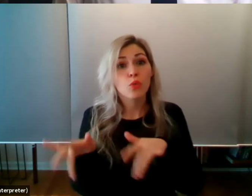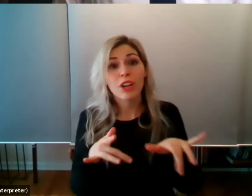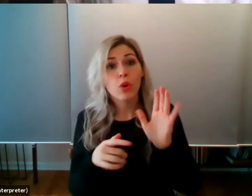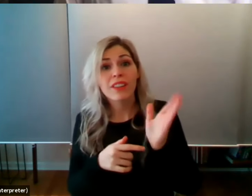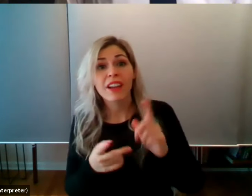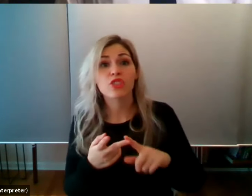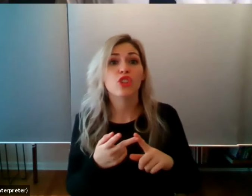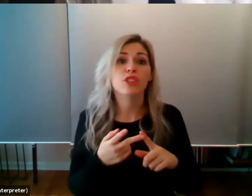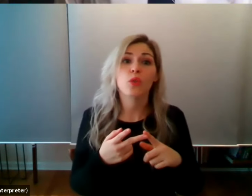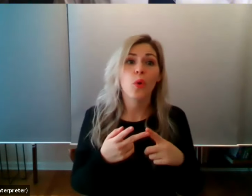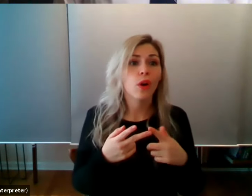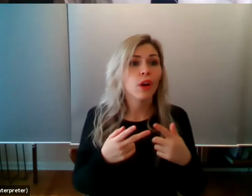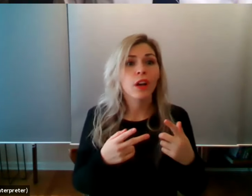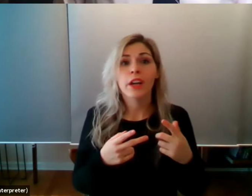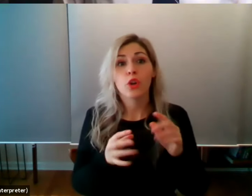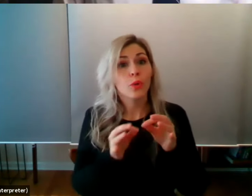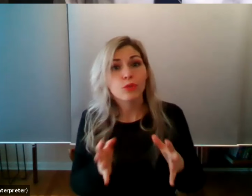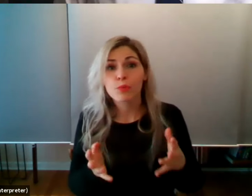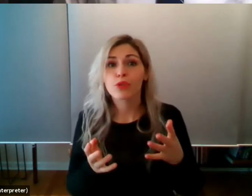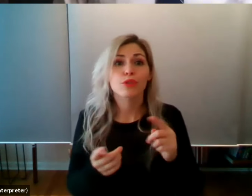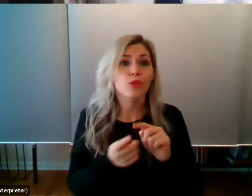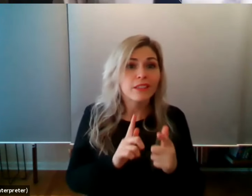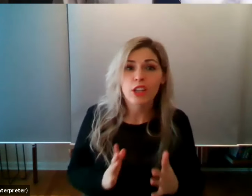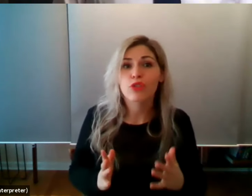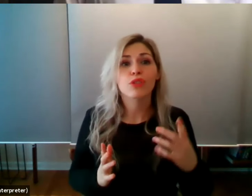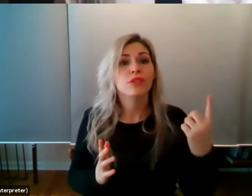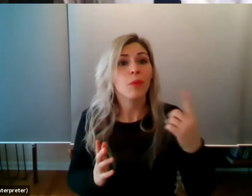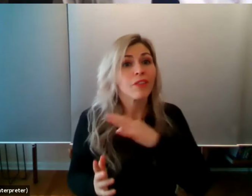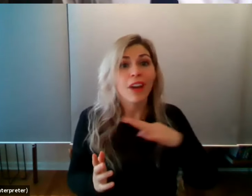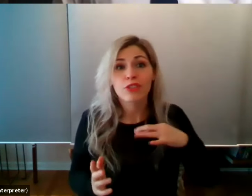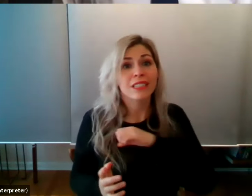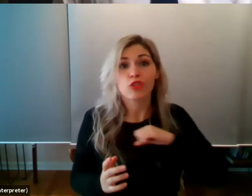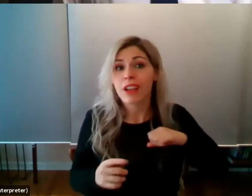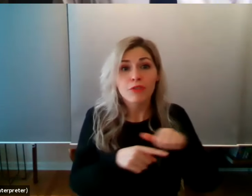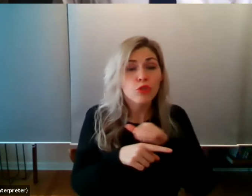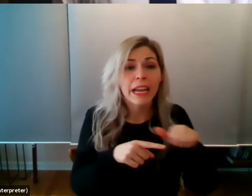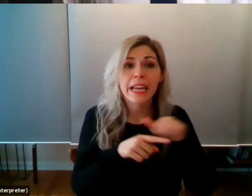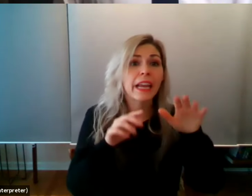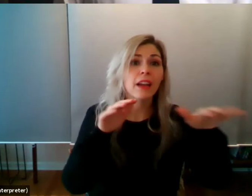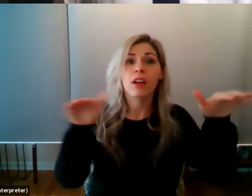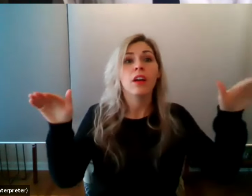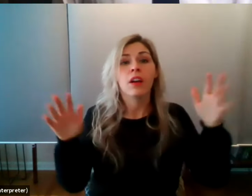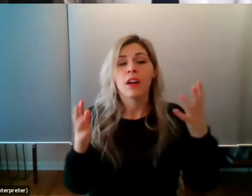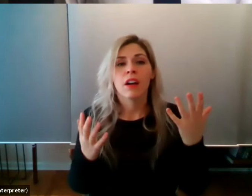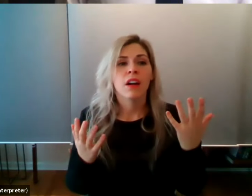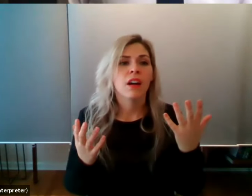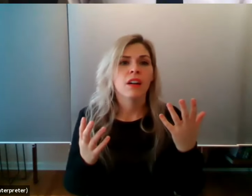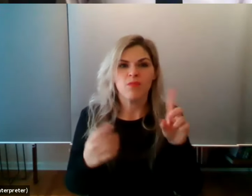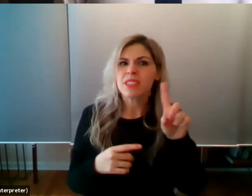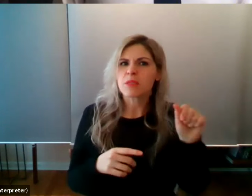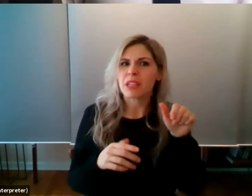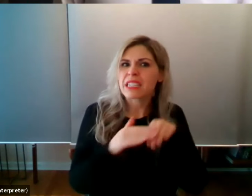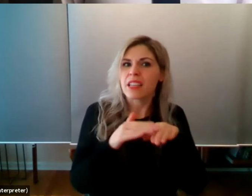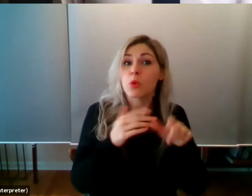lectures, translators, like some form of faculty and staff training, disability accessible